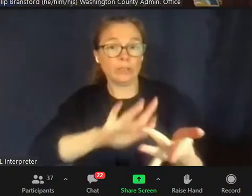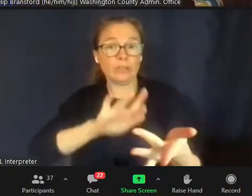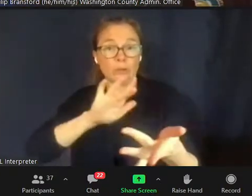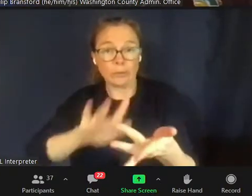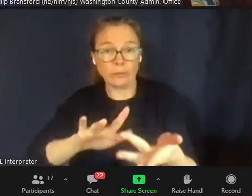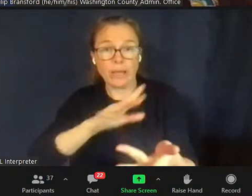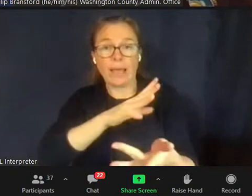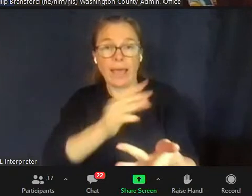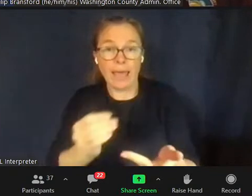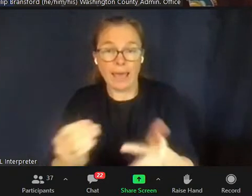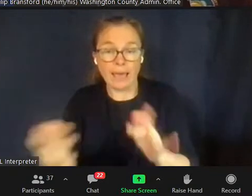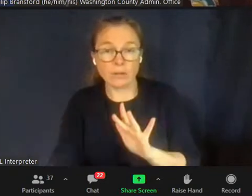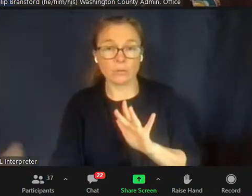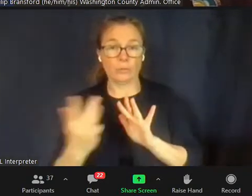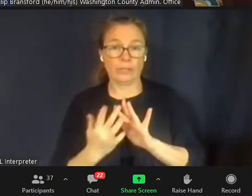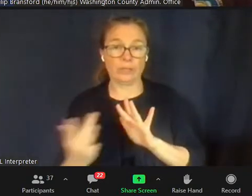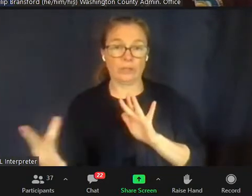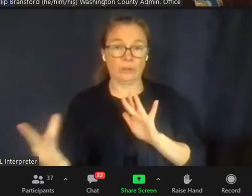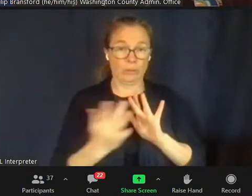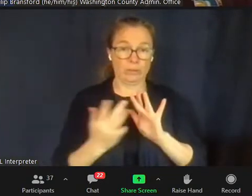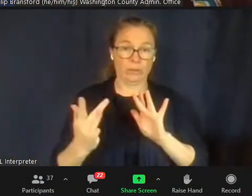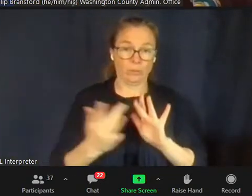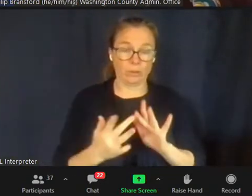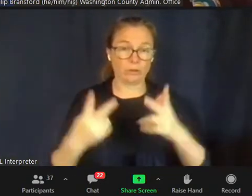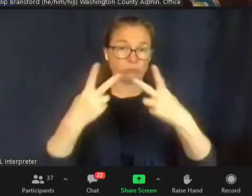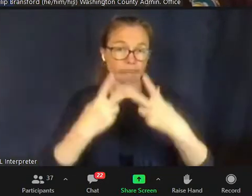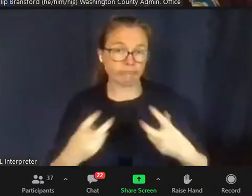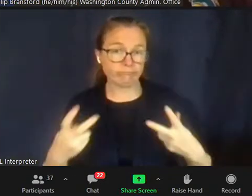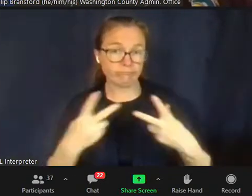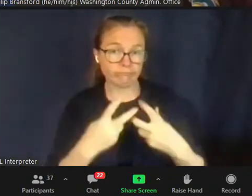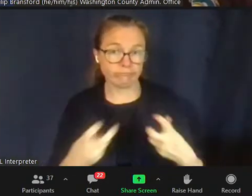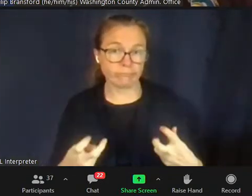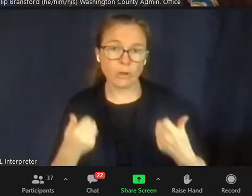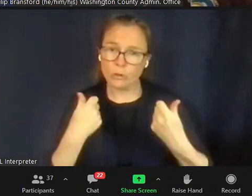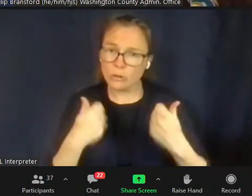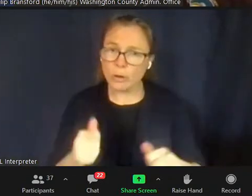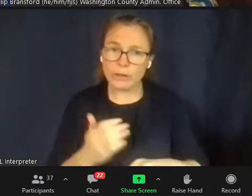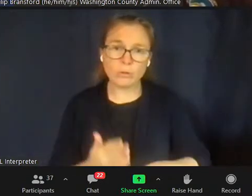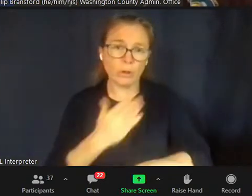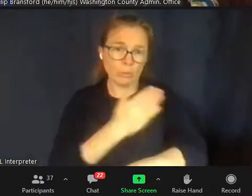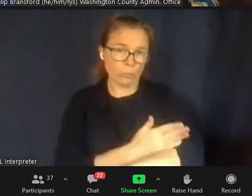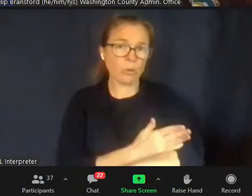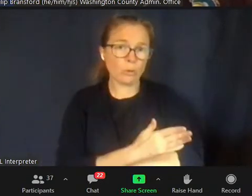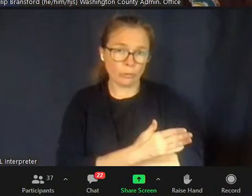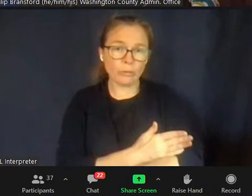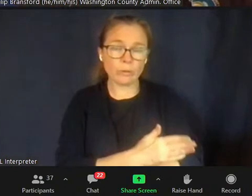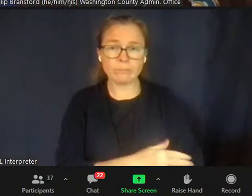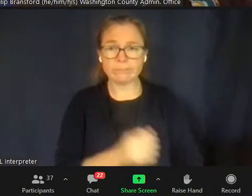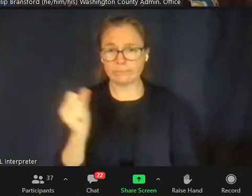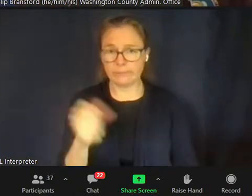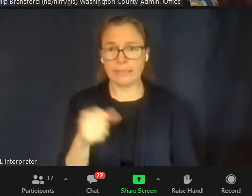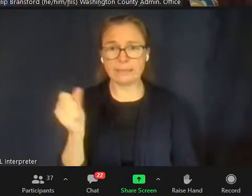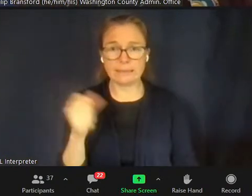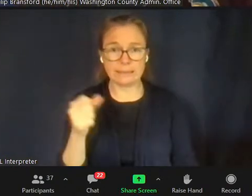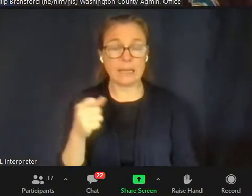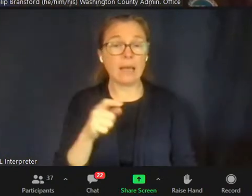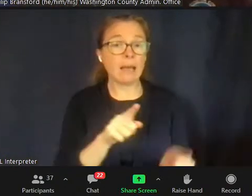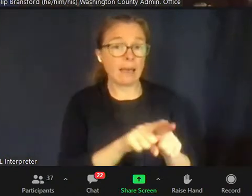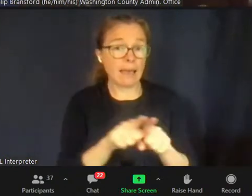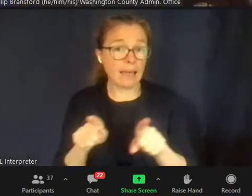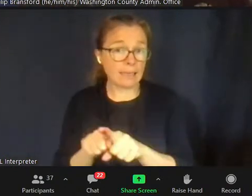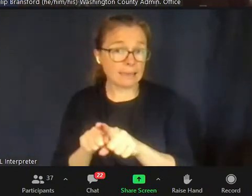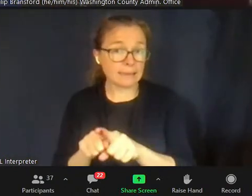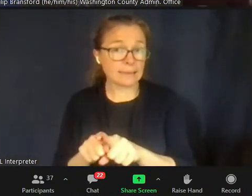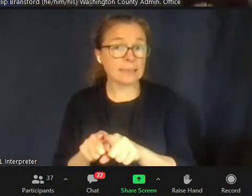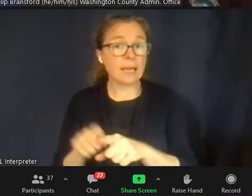there are many other things that we're doing to advance our practices as an employer serving